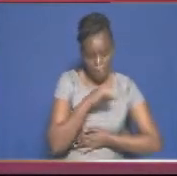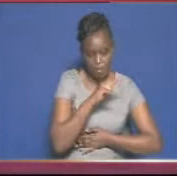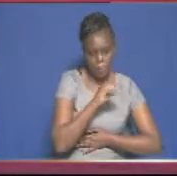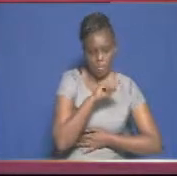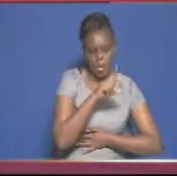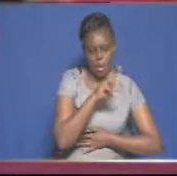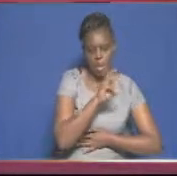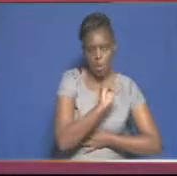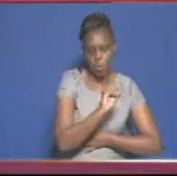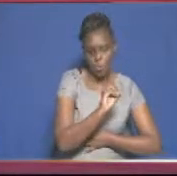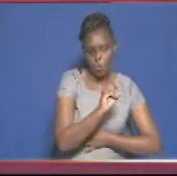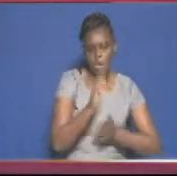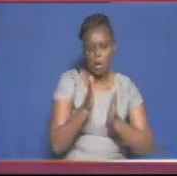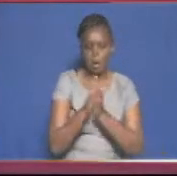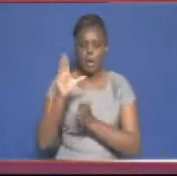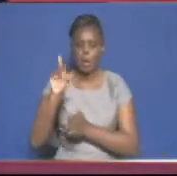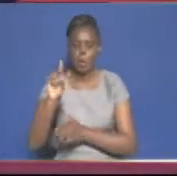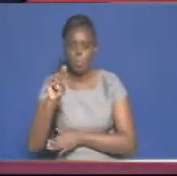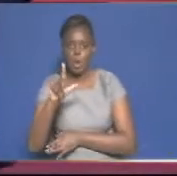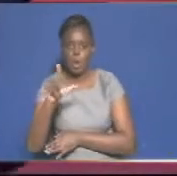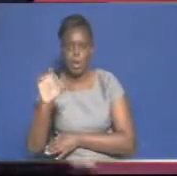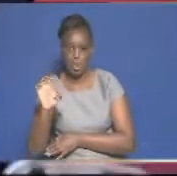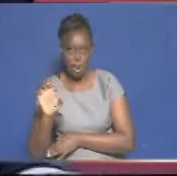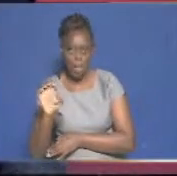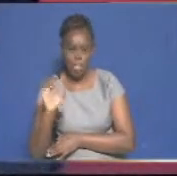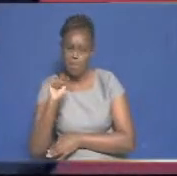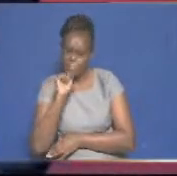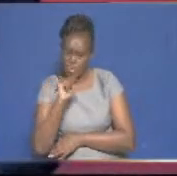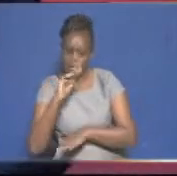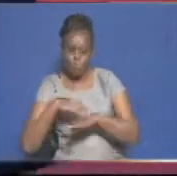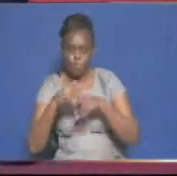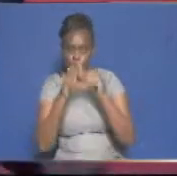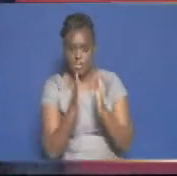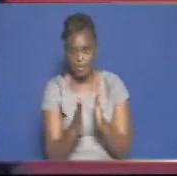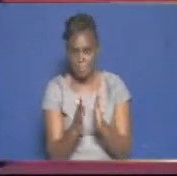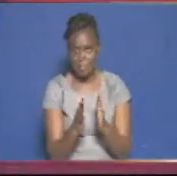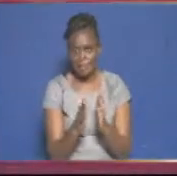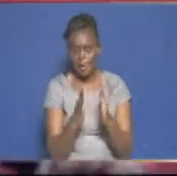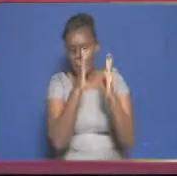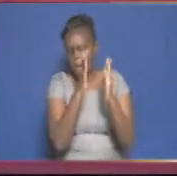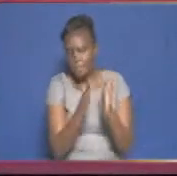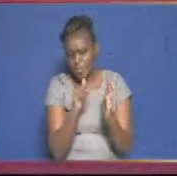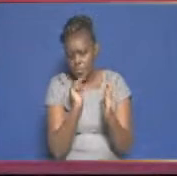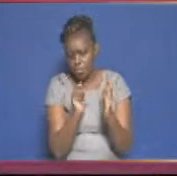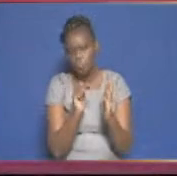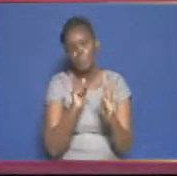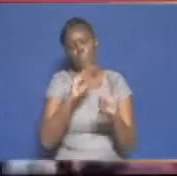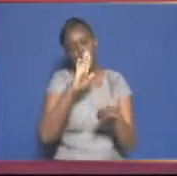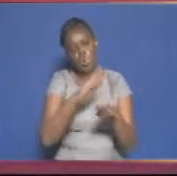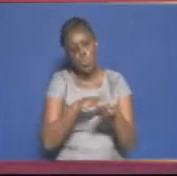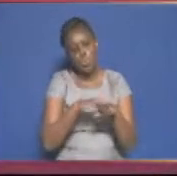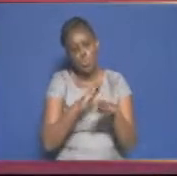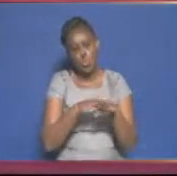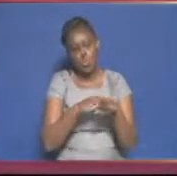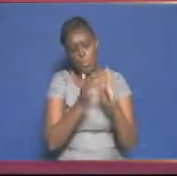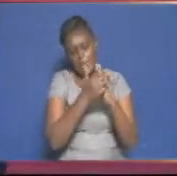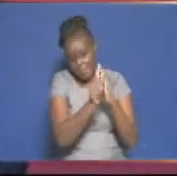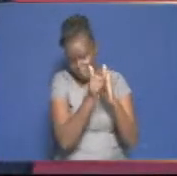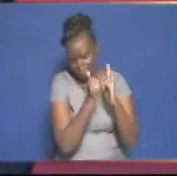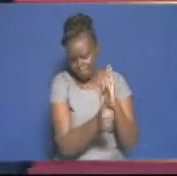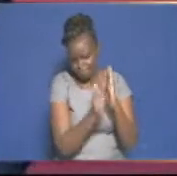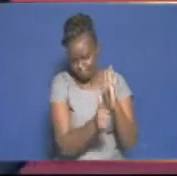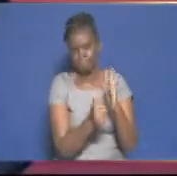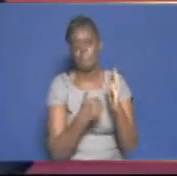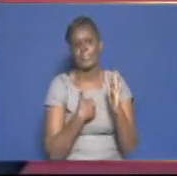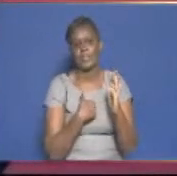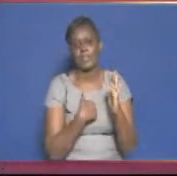and Duale. I also want to thank Duale, Mr. Speaker. He has been a good leader. He's one person who has very good interpersonal skills.